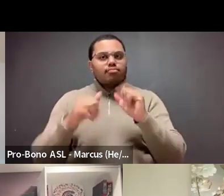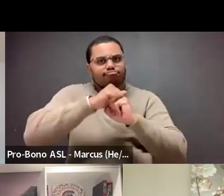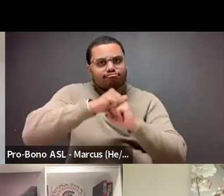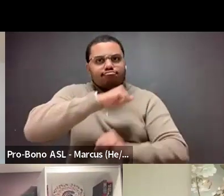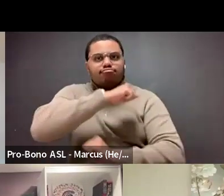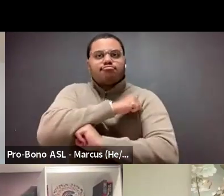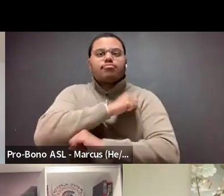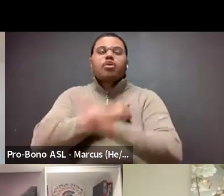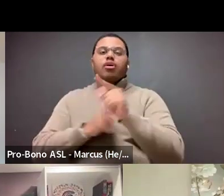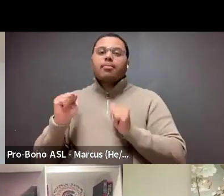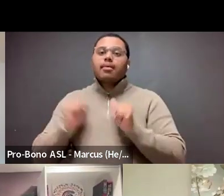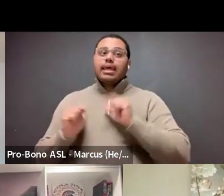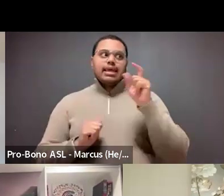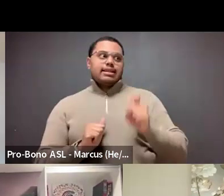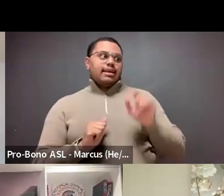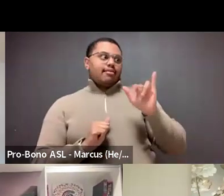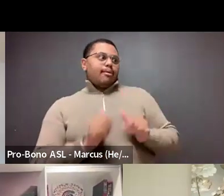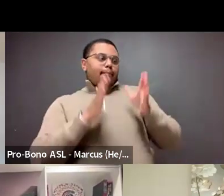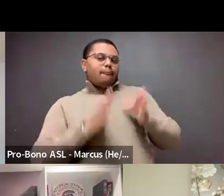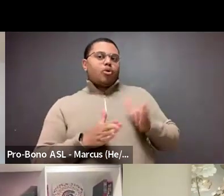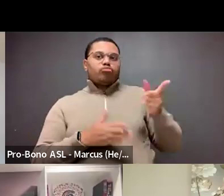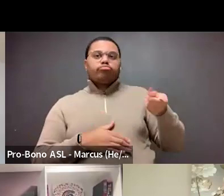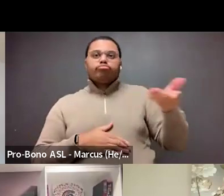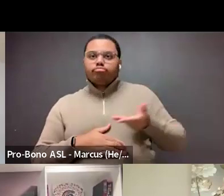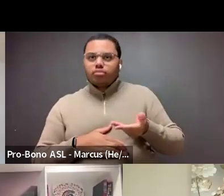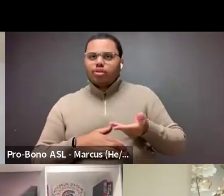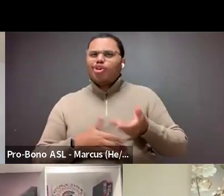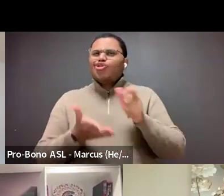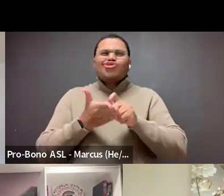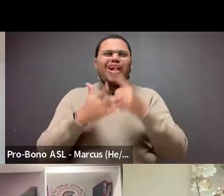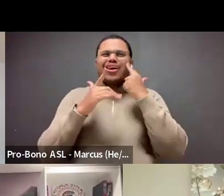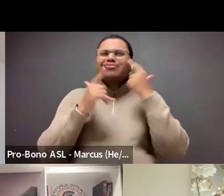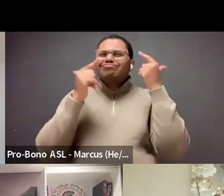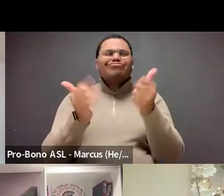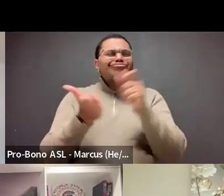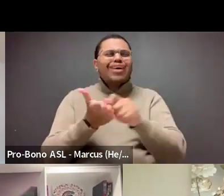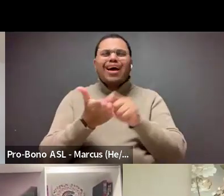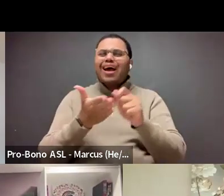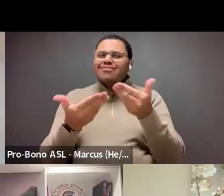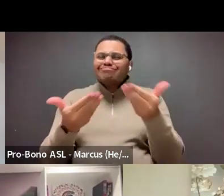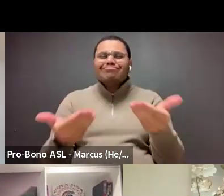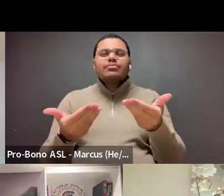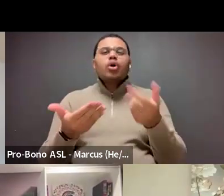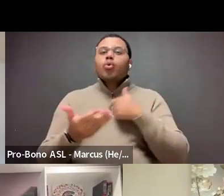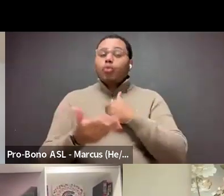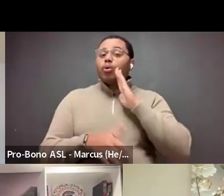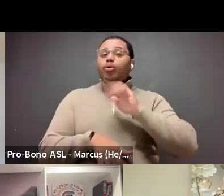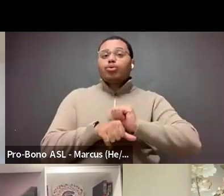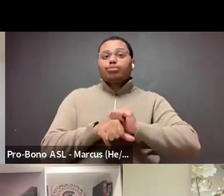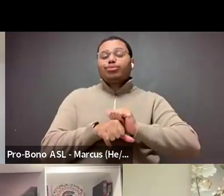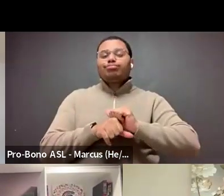play that they want that person engaged. But like, write what you want to write, write it. And like, we'll do the work to keep everybody